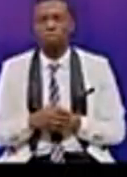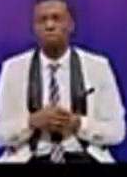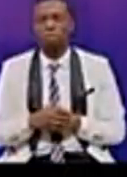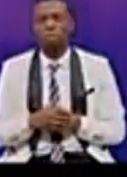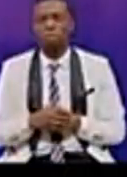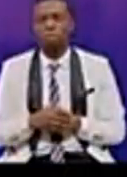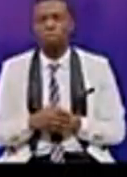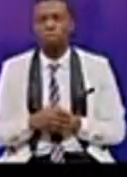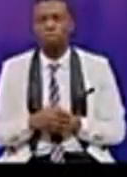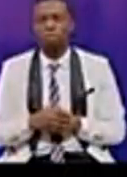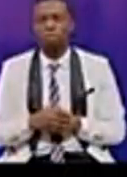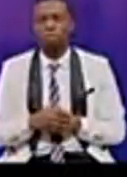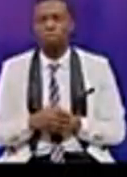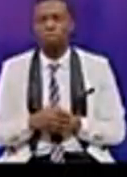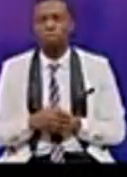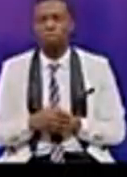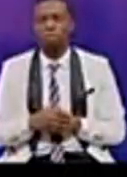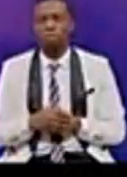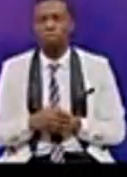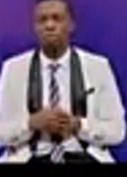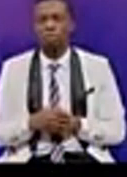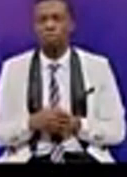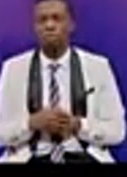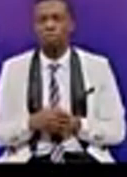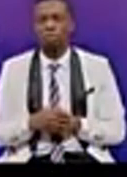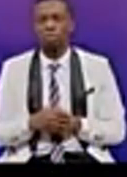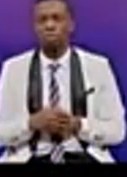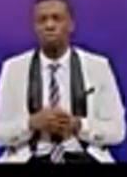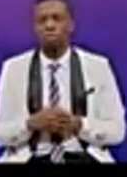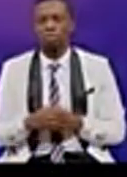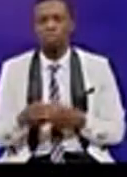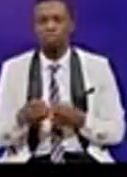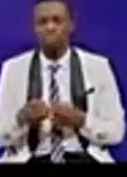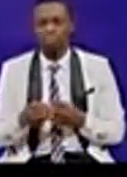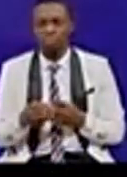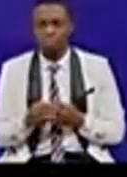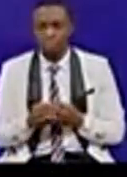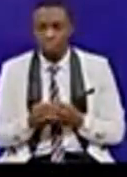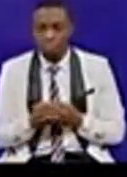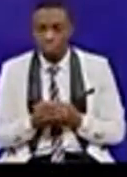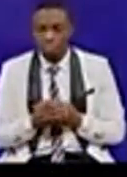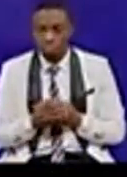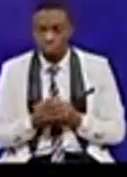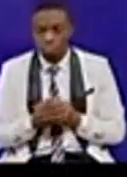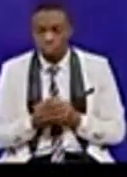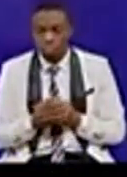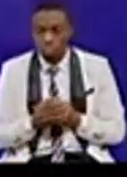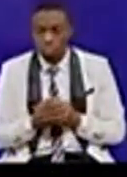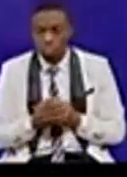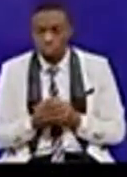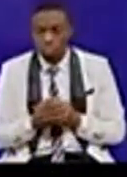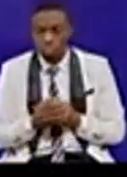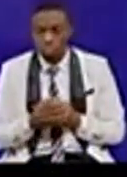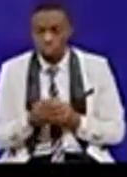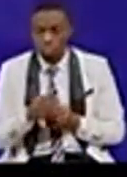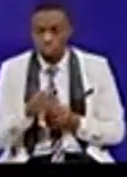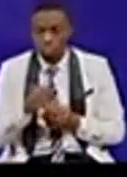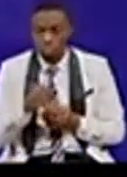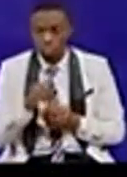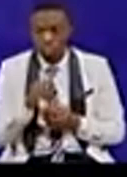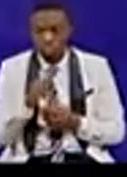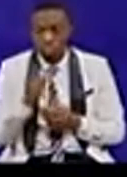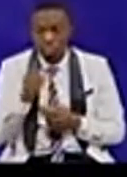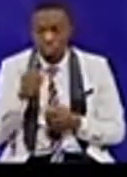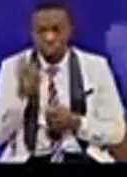Something strange happened in ancient history, in biblical times. A highly placed king of a popular nation